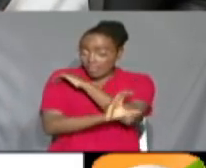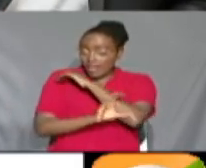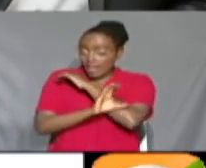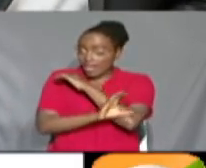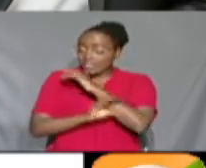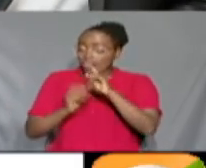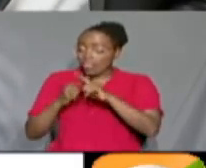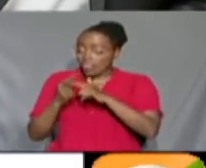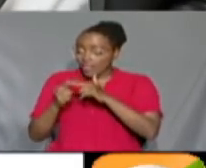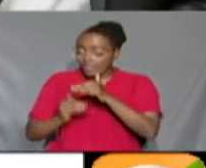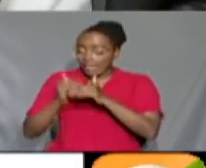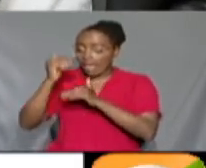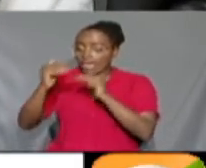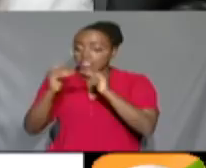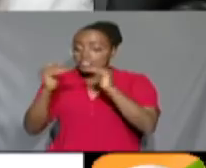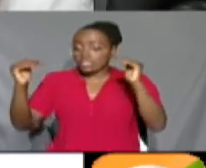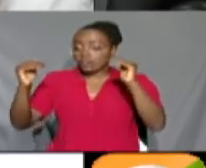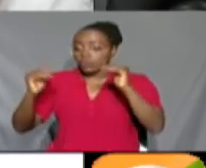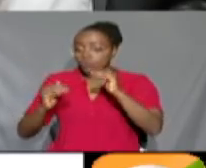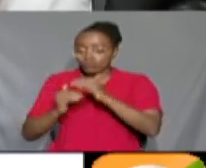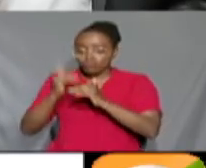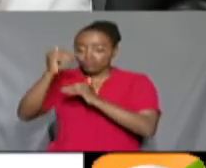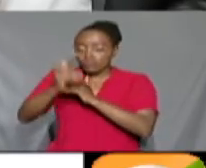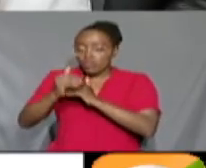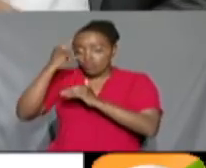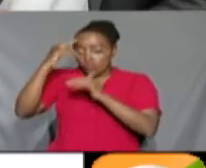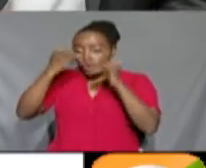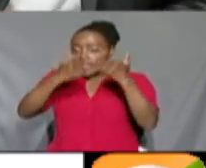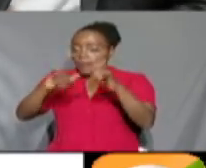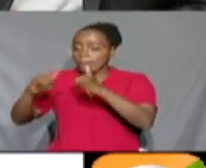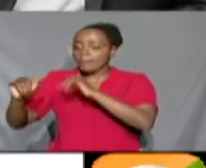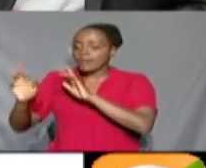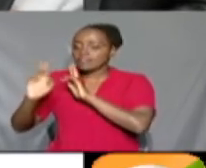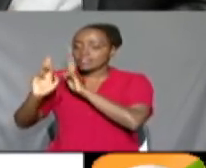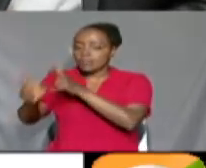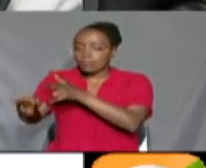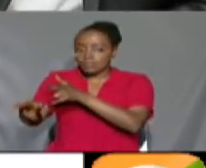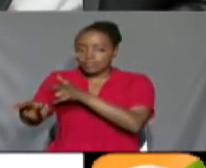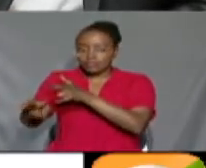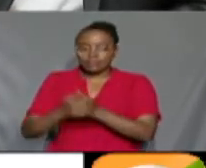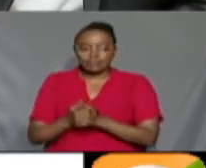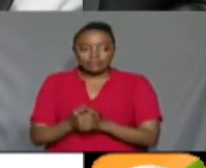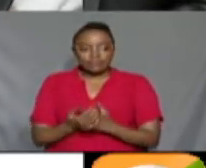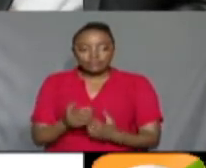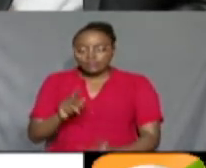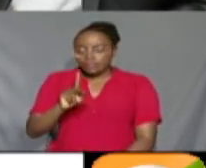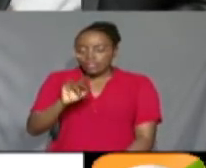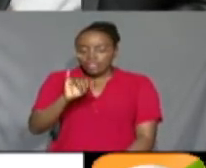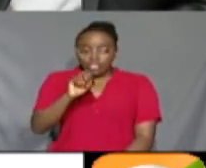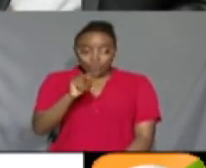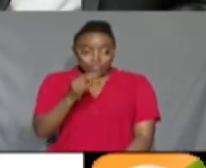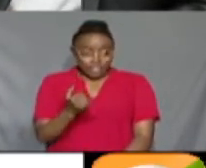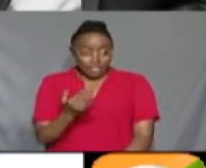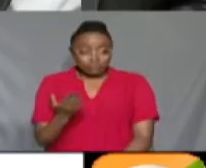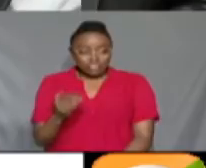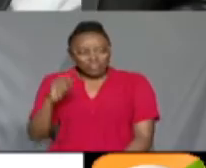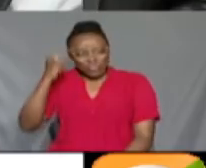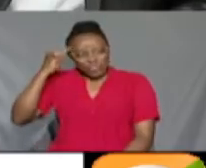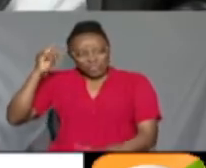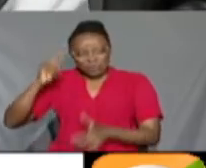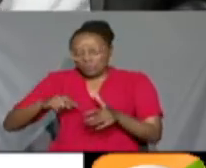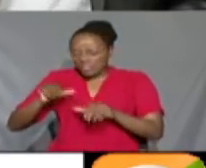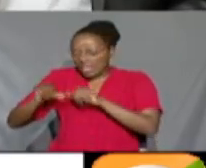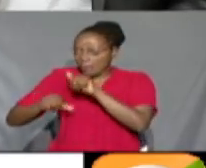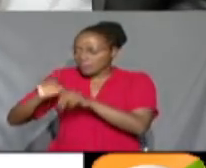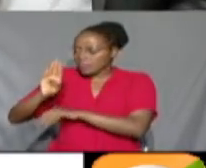now move to the next level of implementing the report as it were. Let me allow Honorable Kioni to come in on this. Honorable Kioni, your thoughts even as the